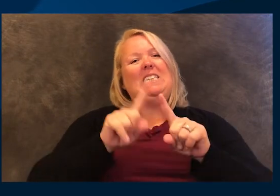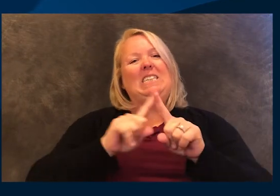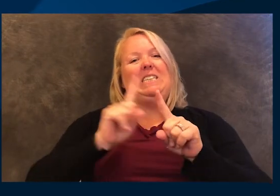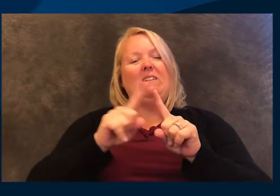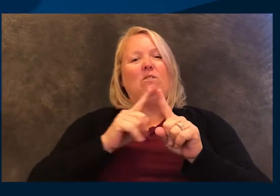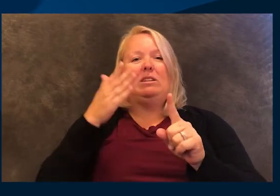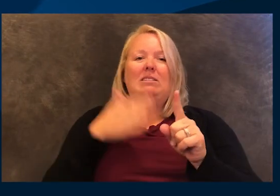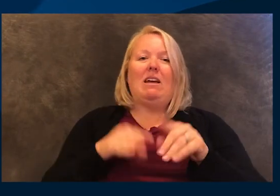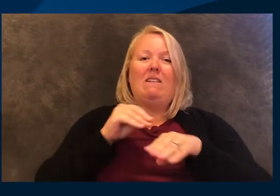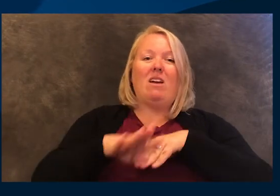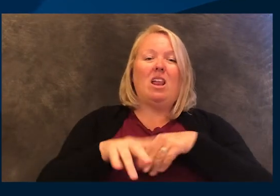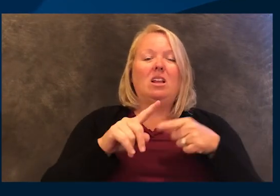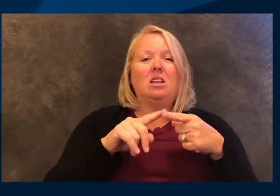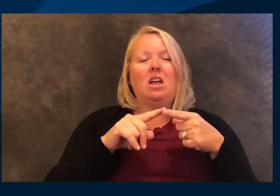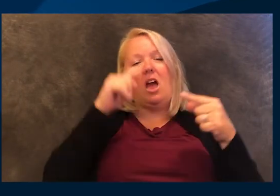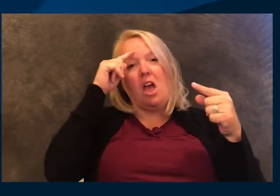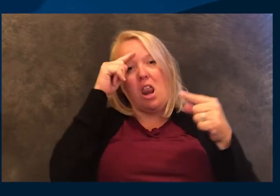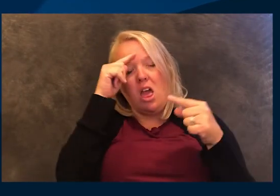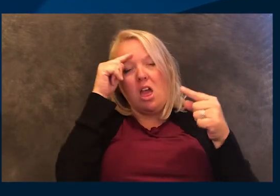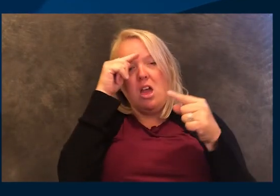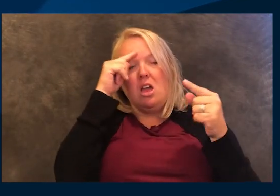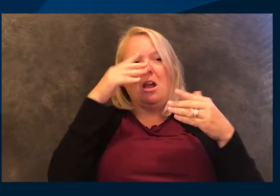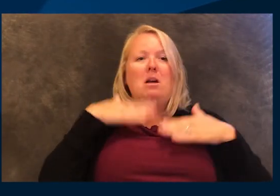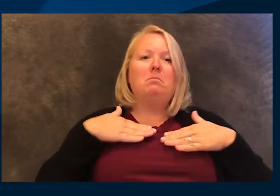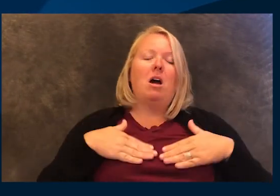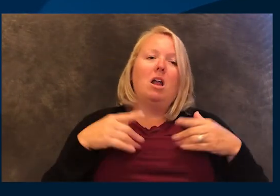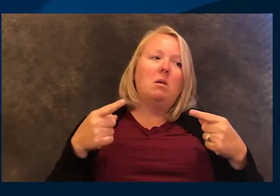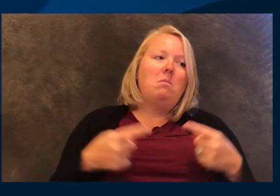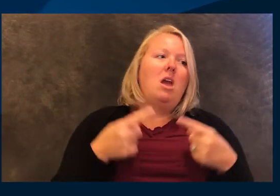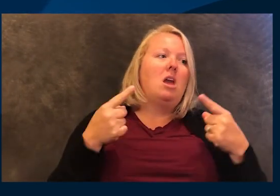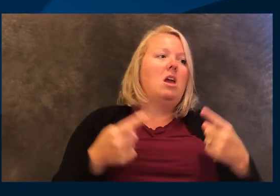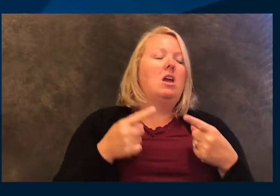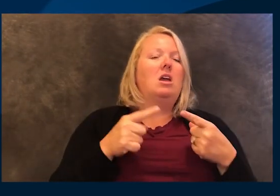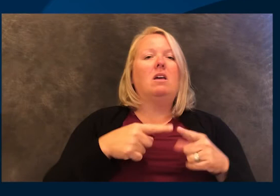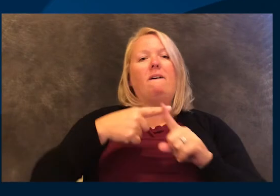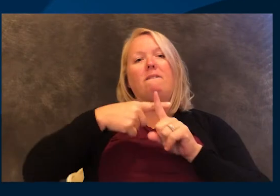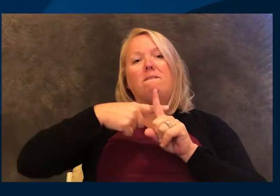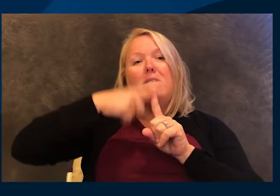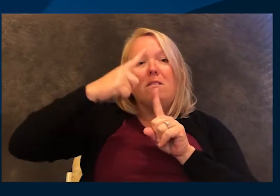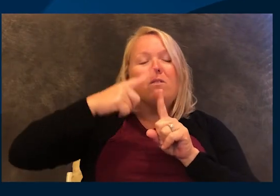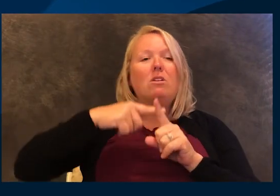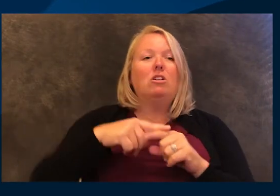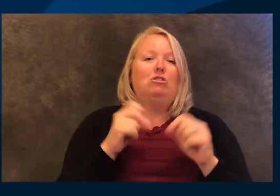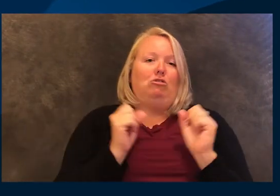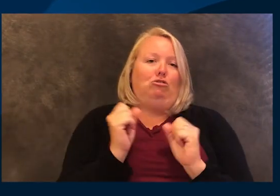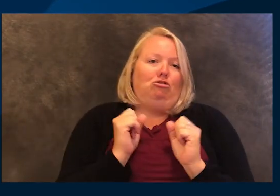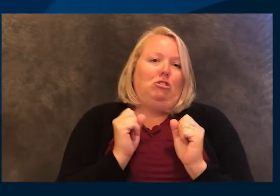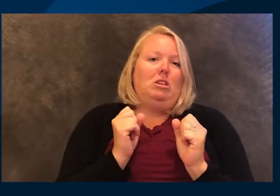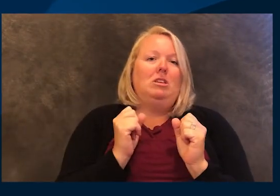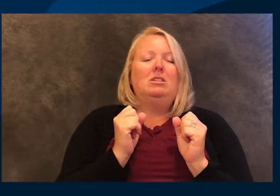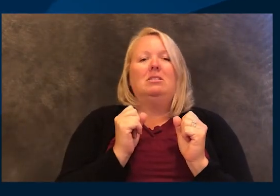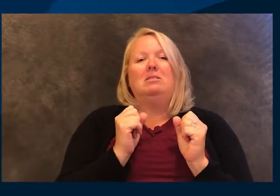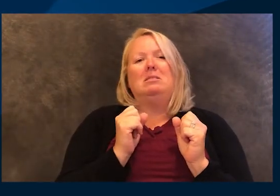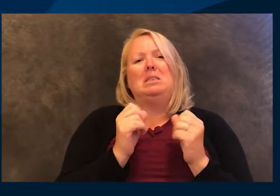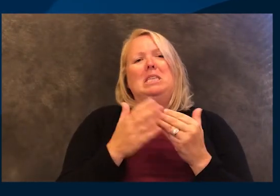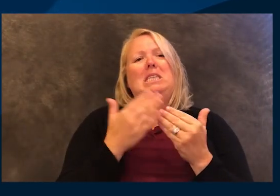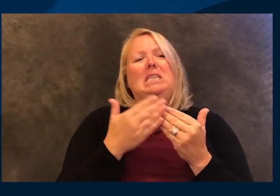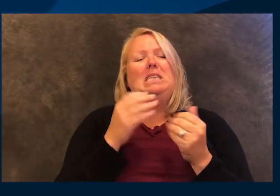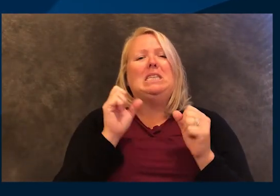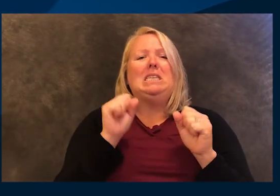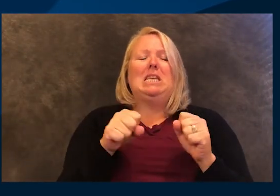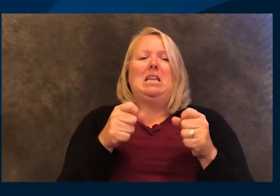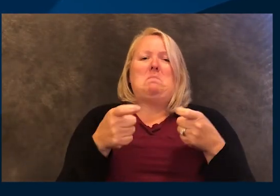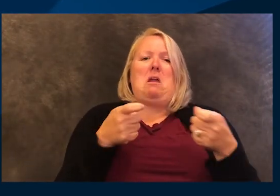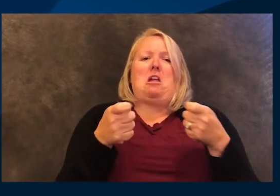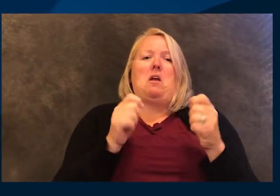like headache, sometimes body aches or fever, chills. Most of that is manageable with over-the-counter